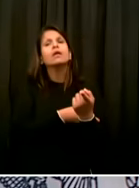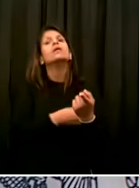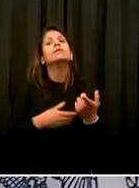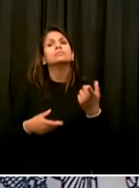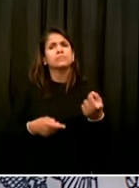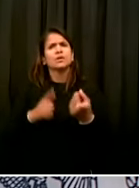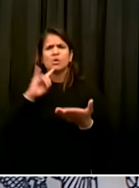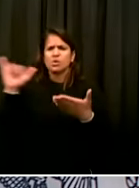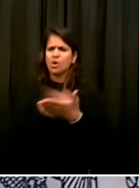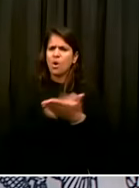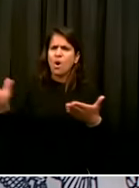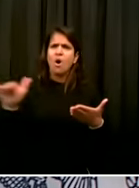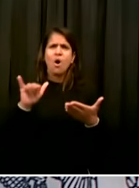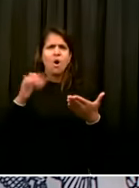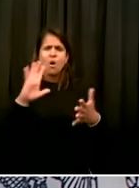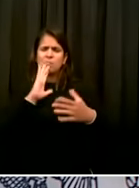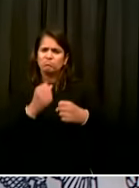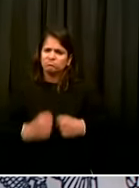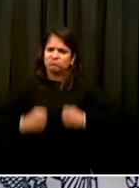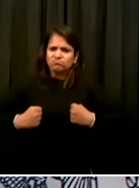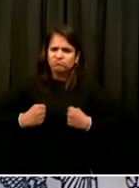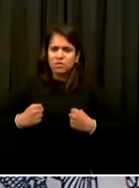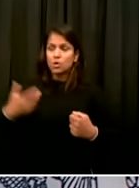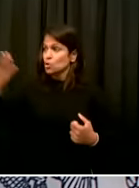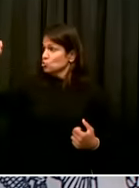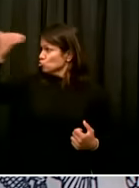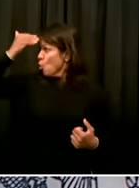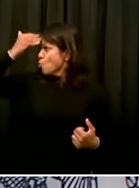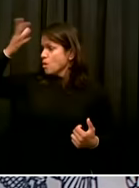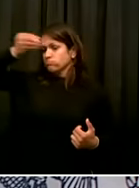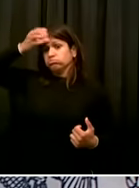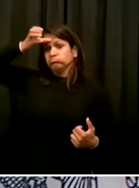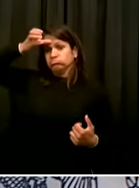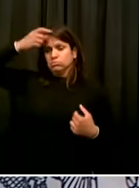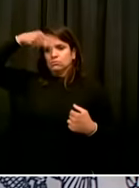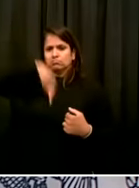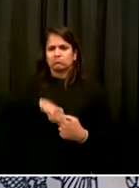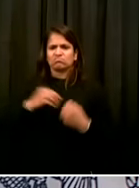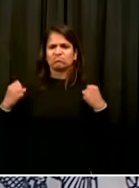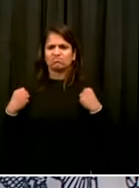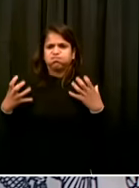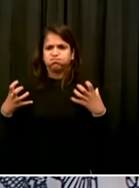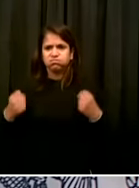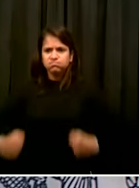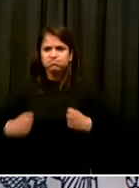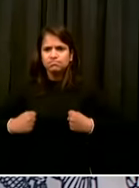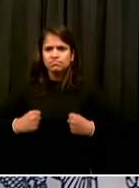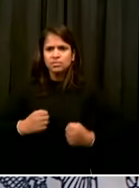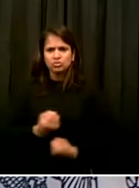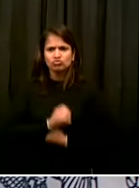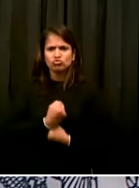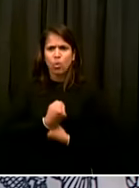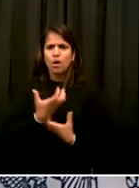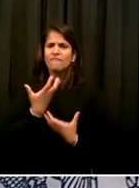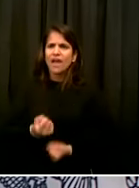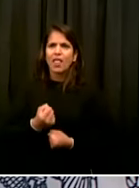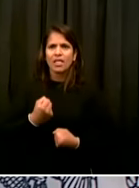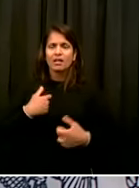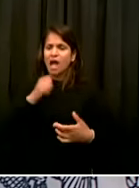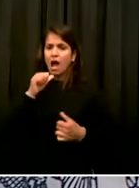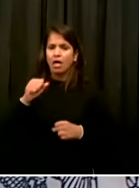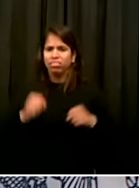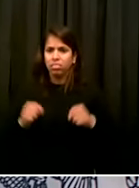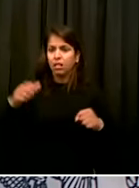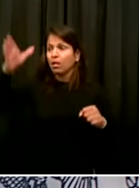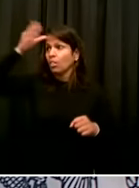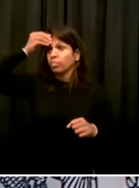letting people know exactly what we're seeing, put out that information constantly to empower people to do the right thing to protect themselves,